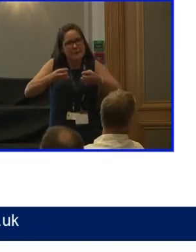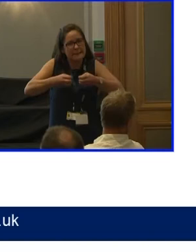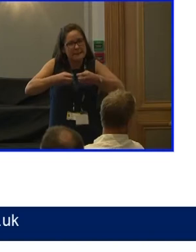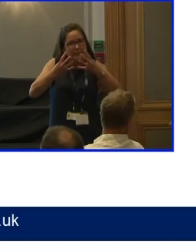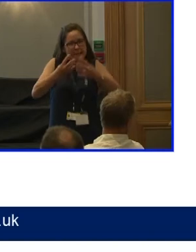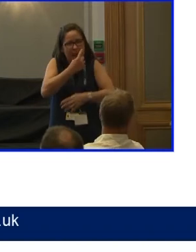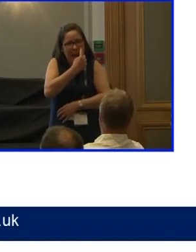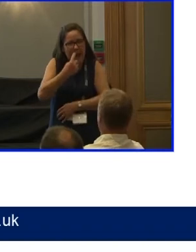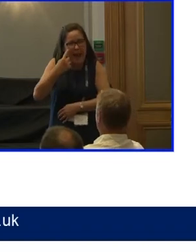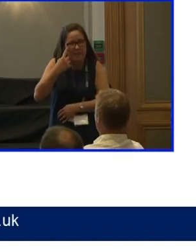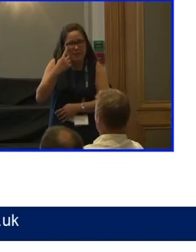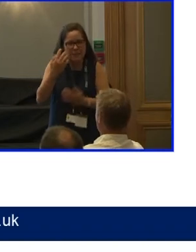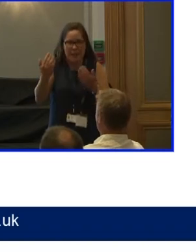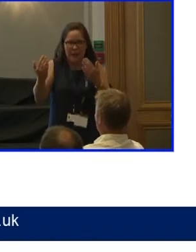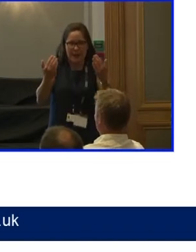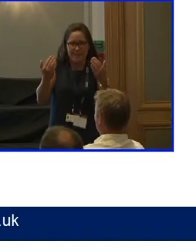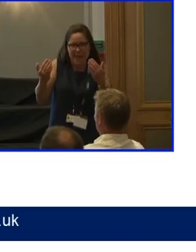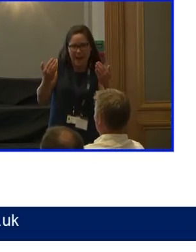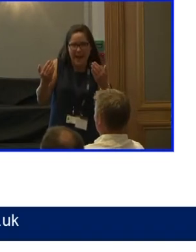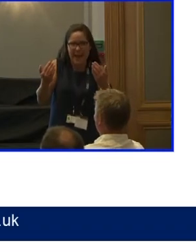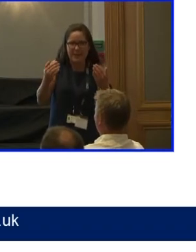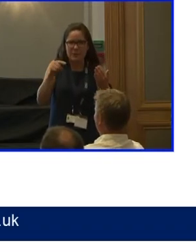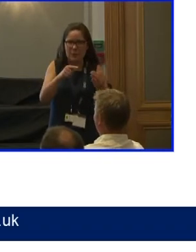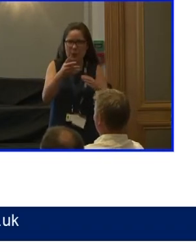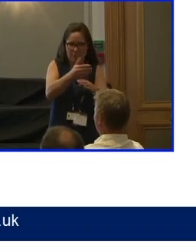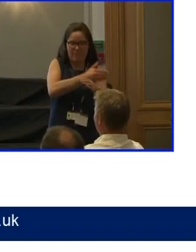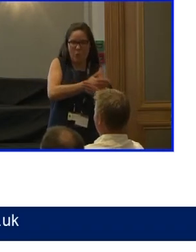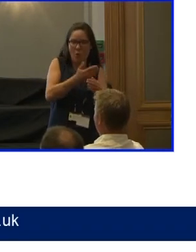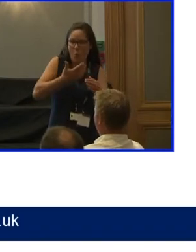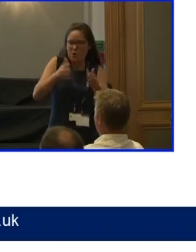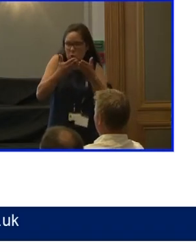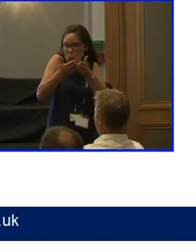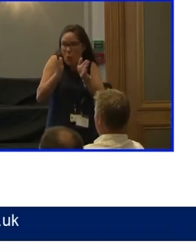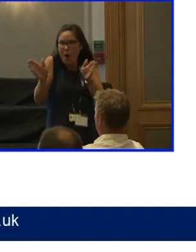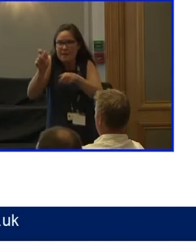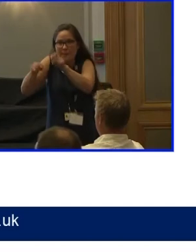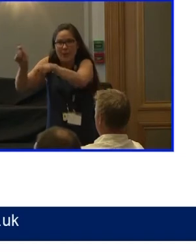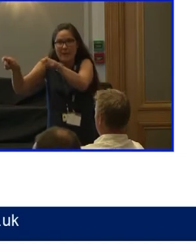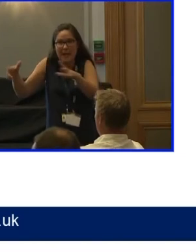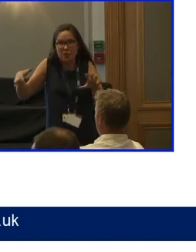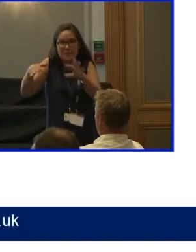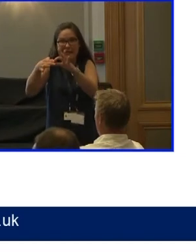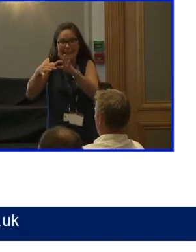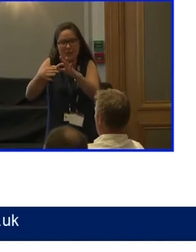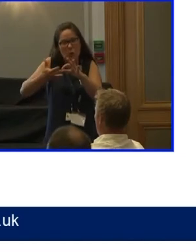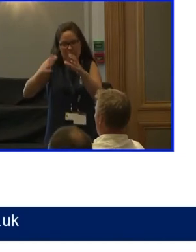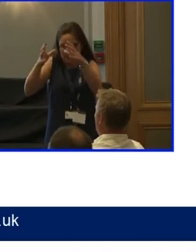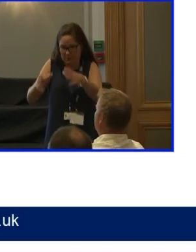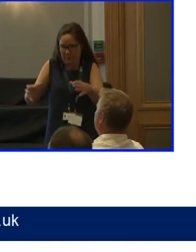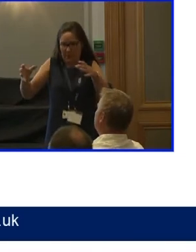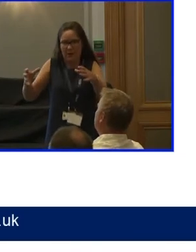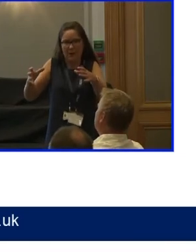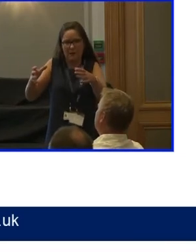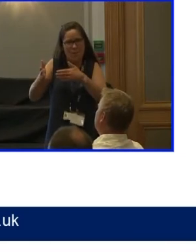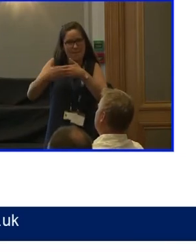effect when compared to standard of care in a wider patient population. They can be used to gather more information about how